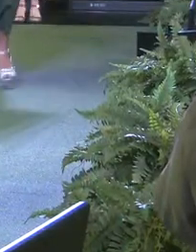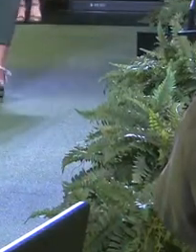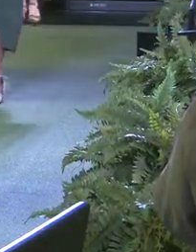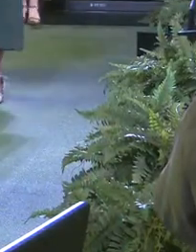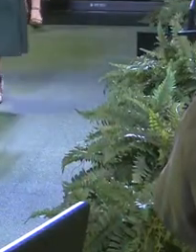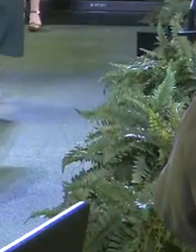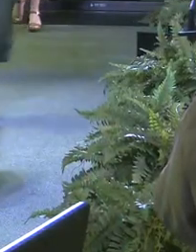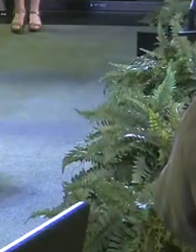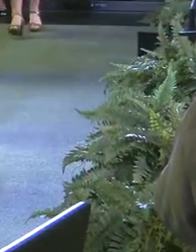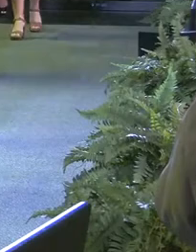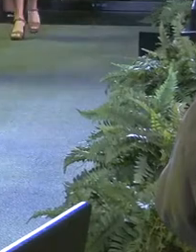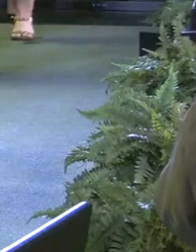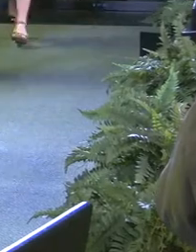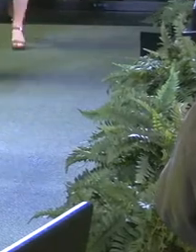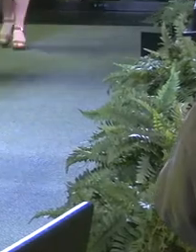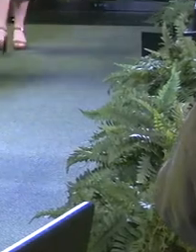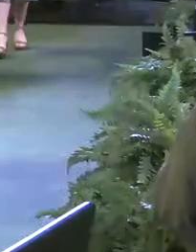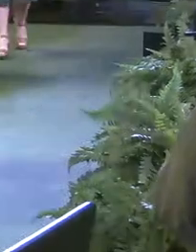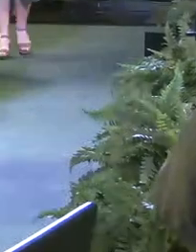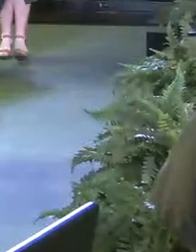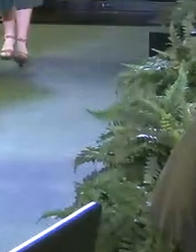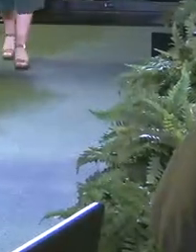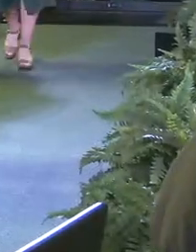Jordan Lee Borders.